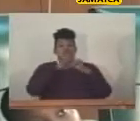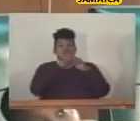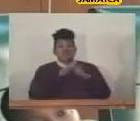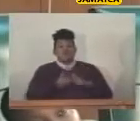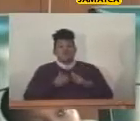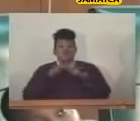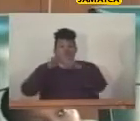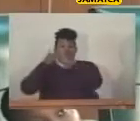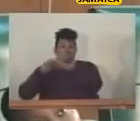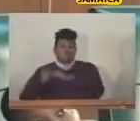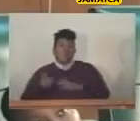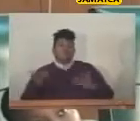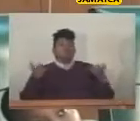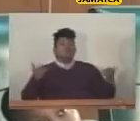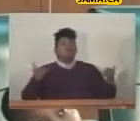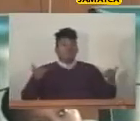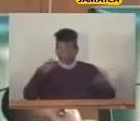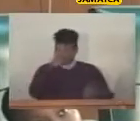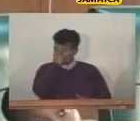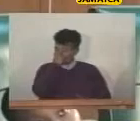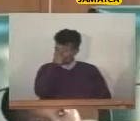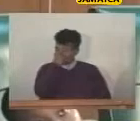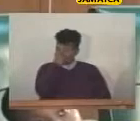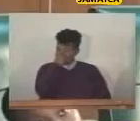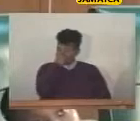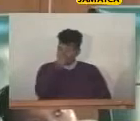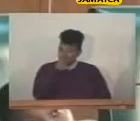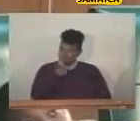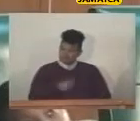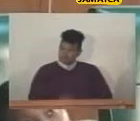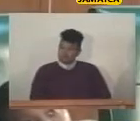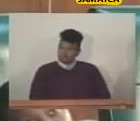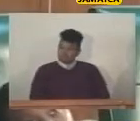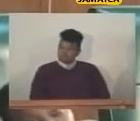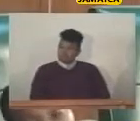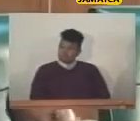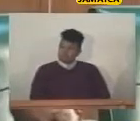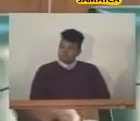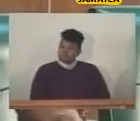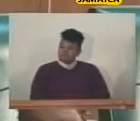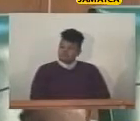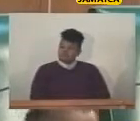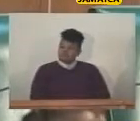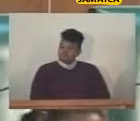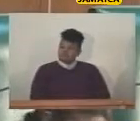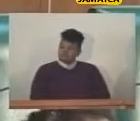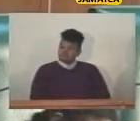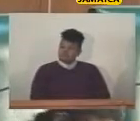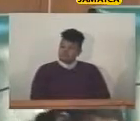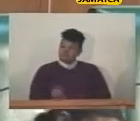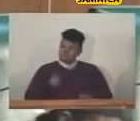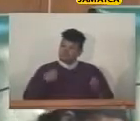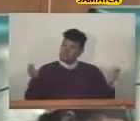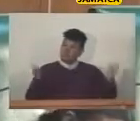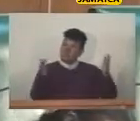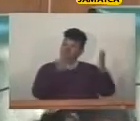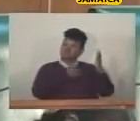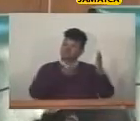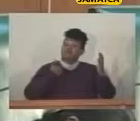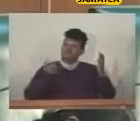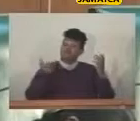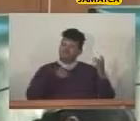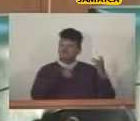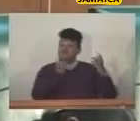problems today. And I am urging members that we do a